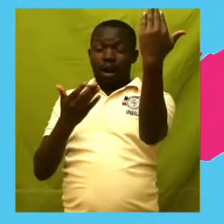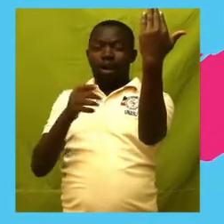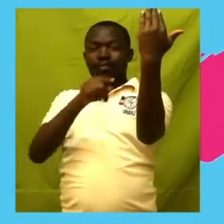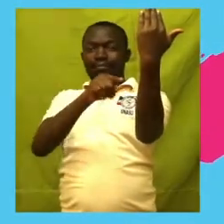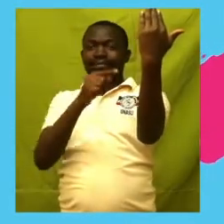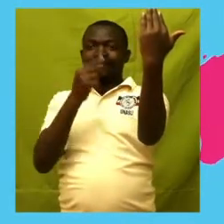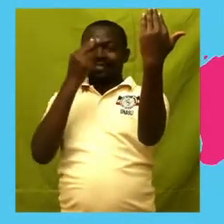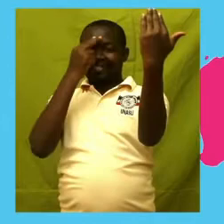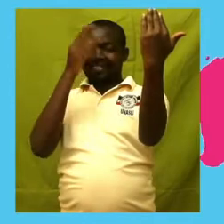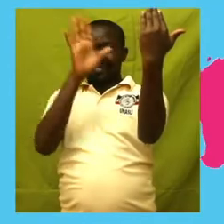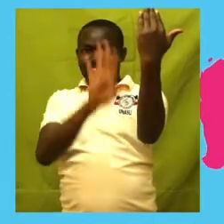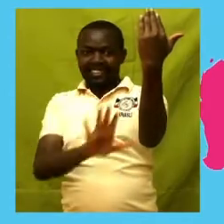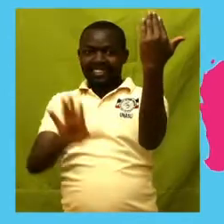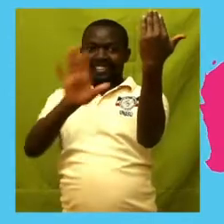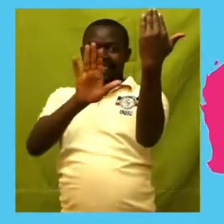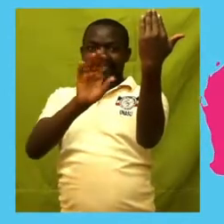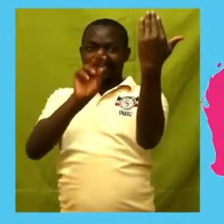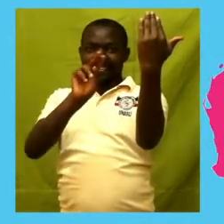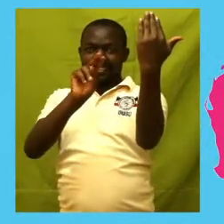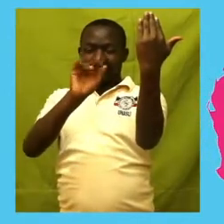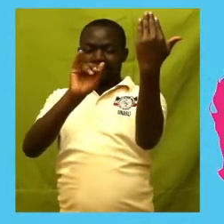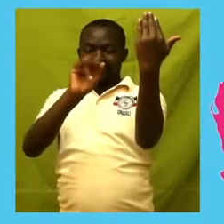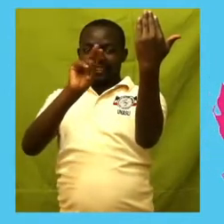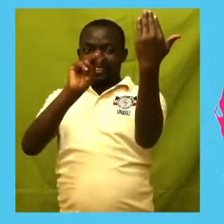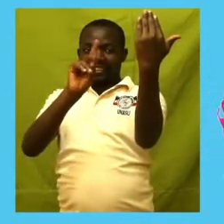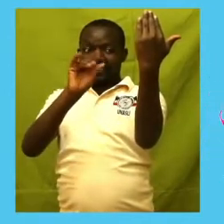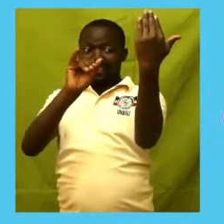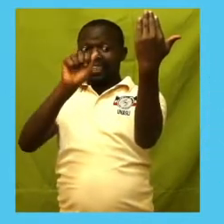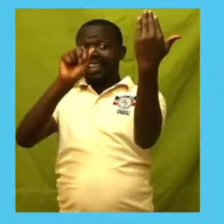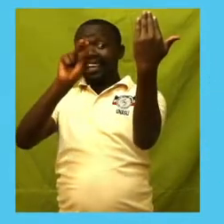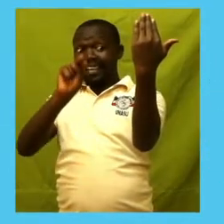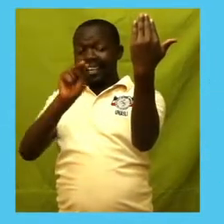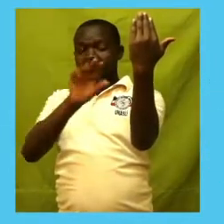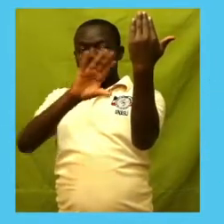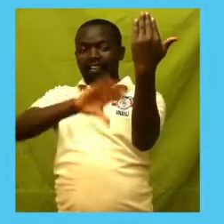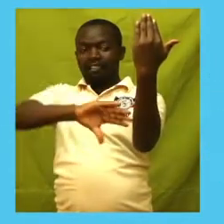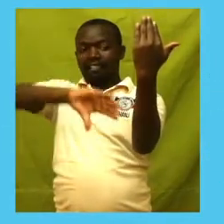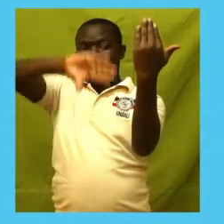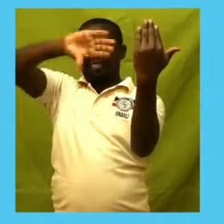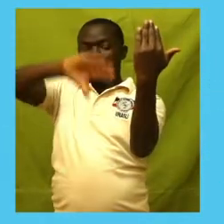the Indian Ocean. This Indian Ocean, remember